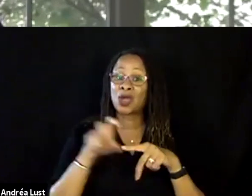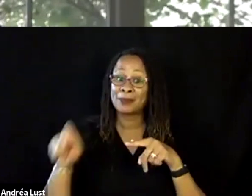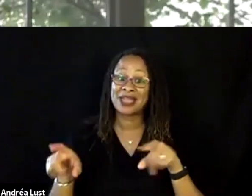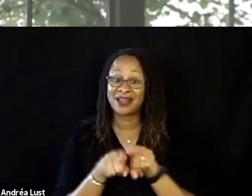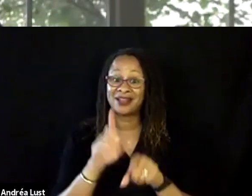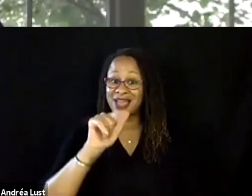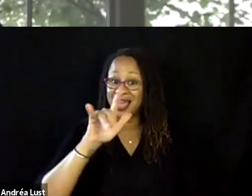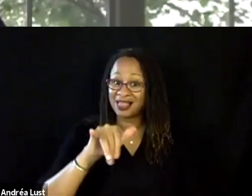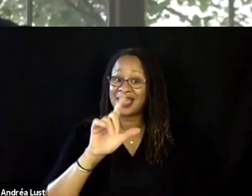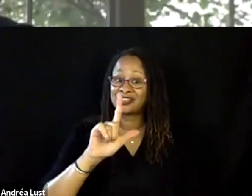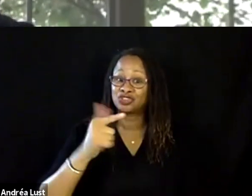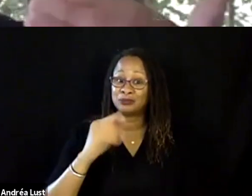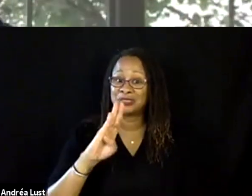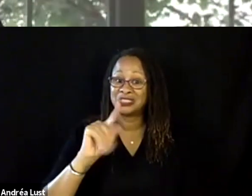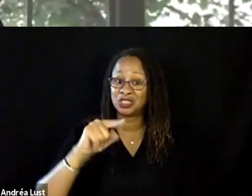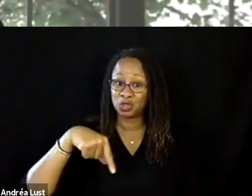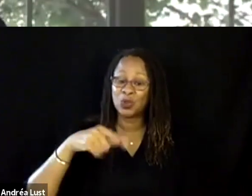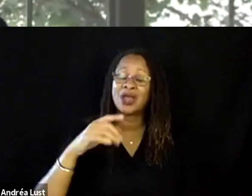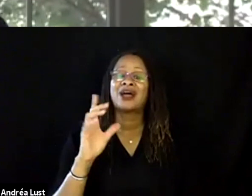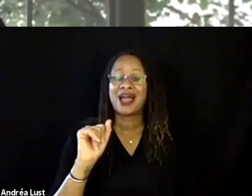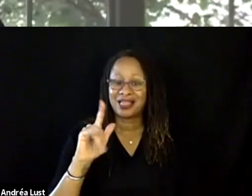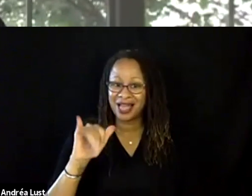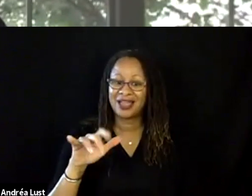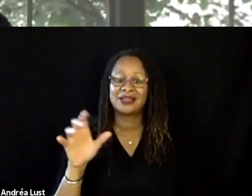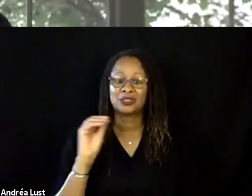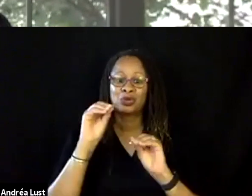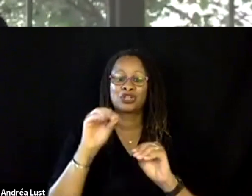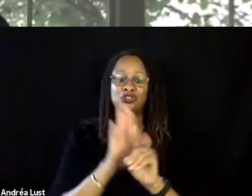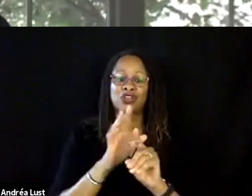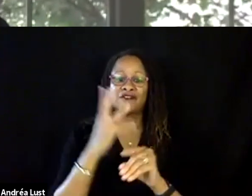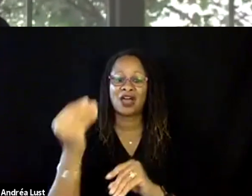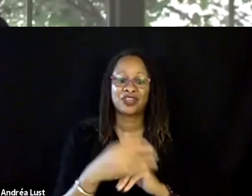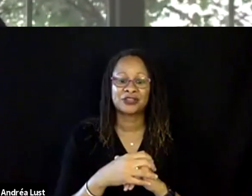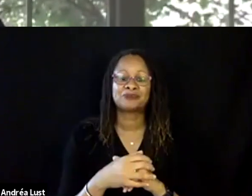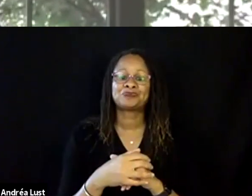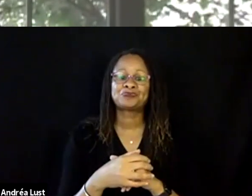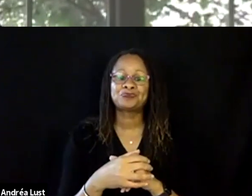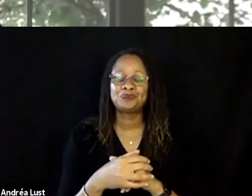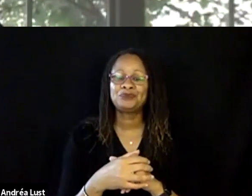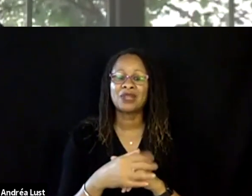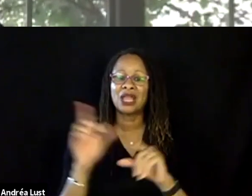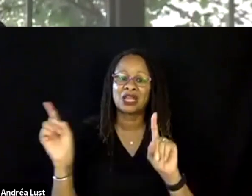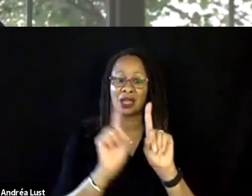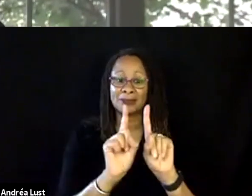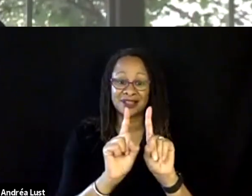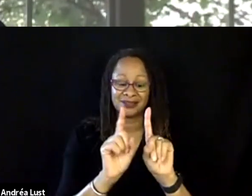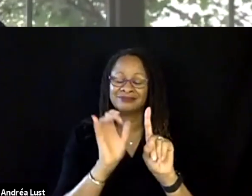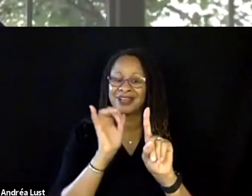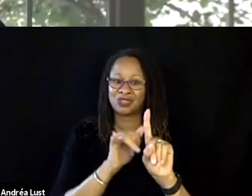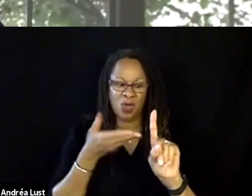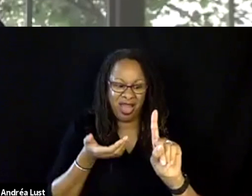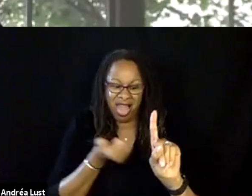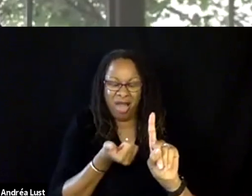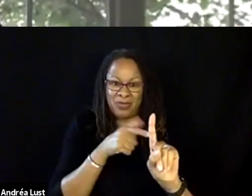an LGBT ally, is putting yourself out there and being an accomplice and coming beside that person to help them.